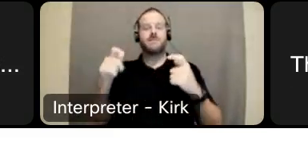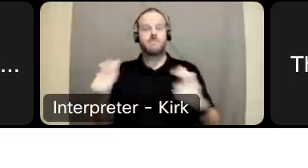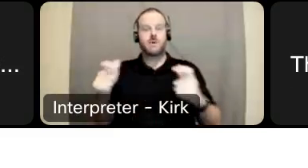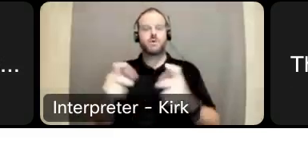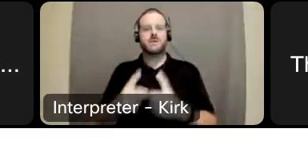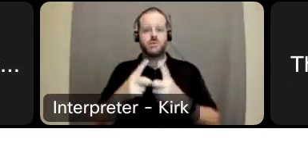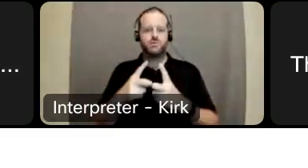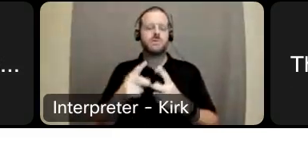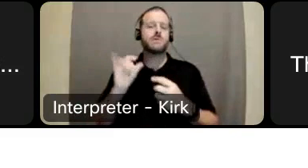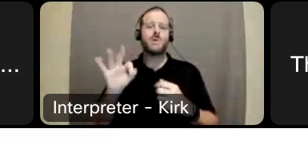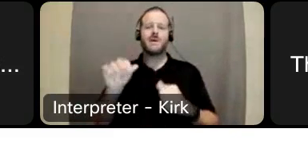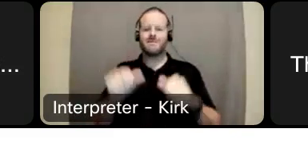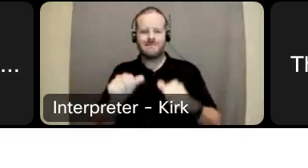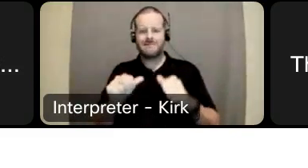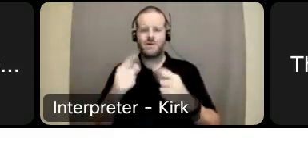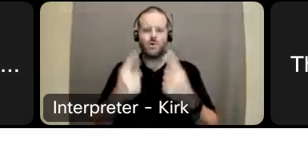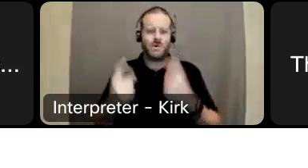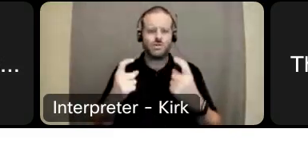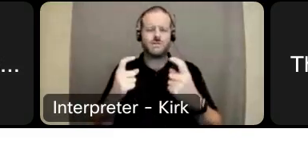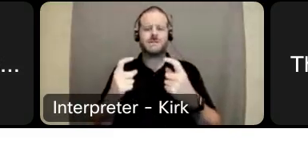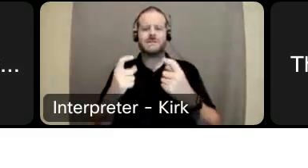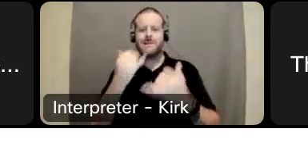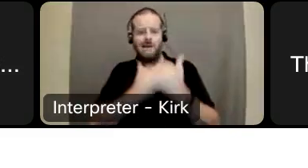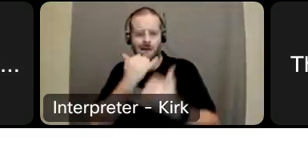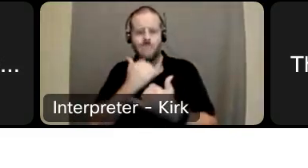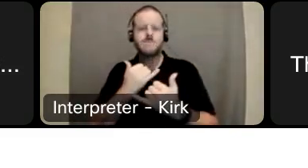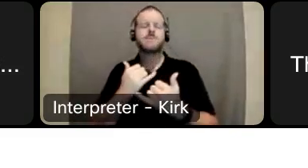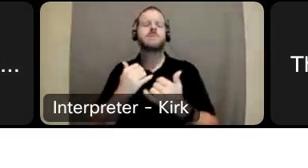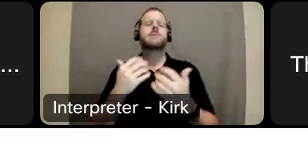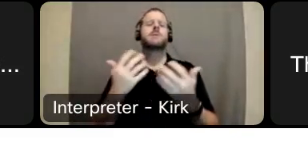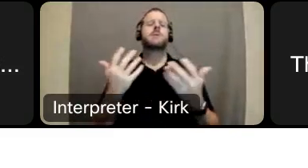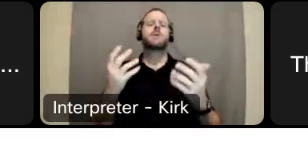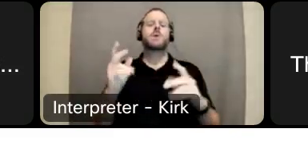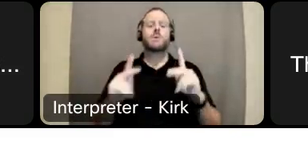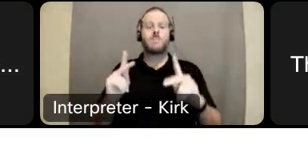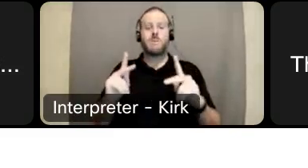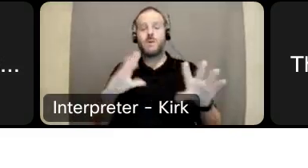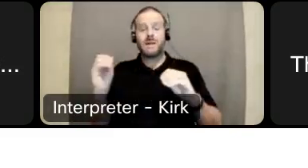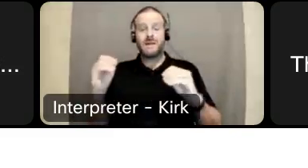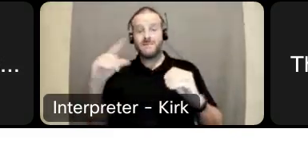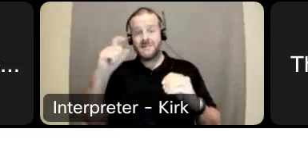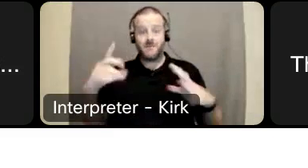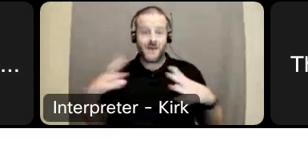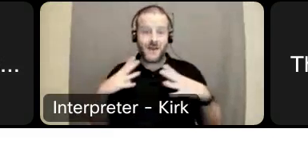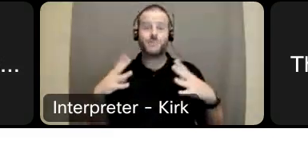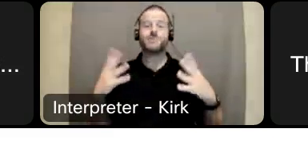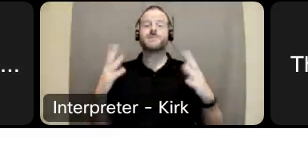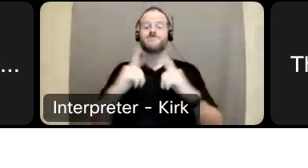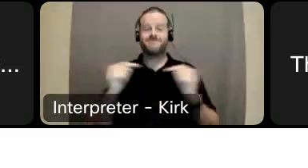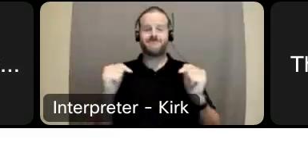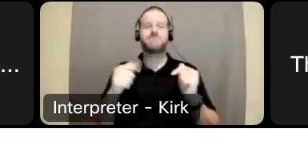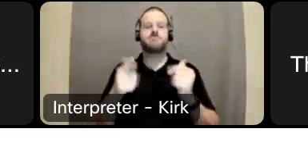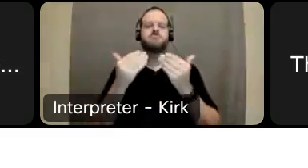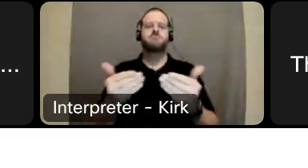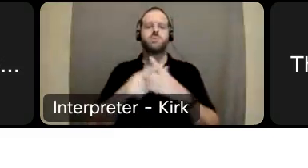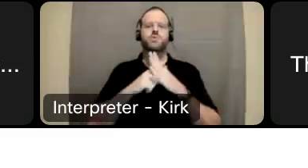that if there's any questions, if there's any hiccups before people leave on summer vacation, whatever it may be, that you have a head